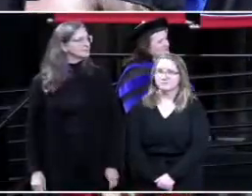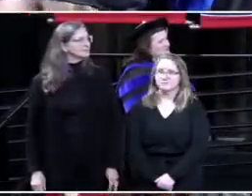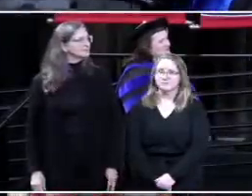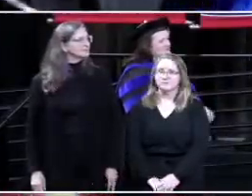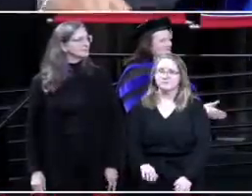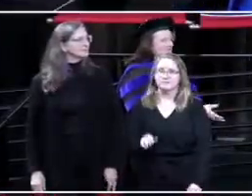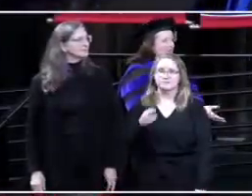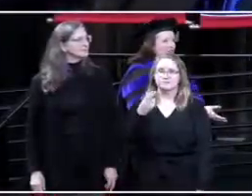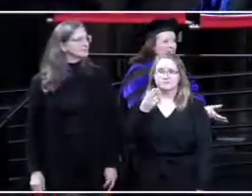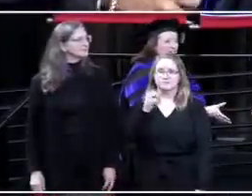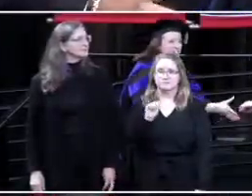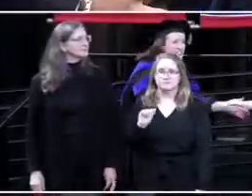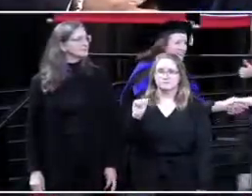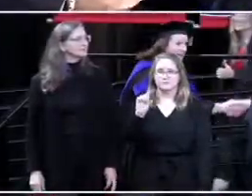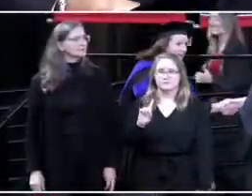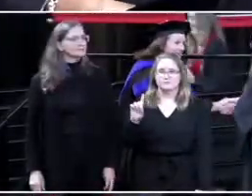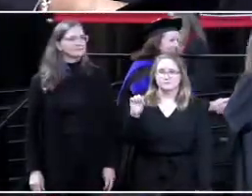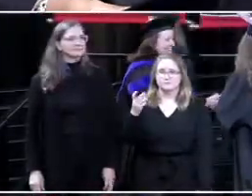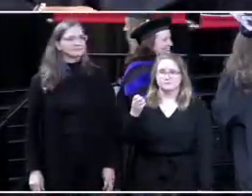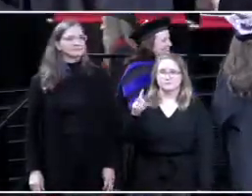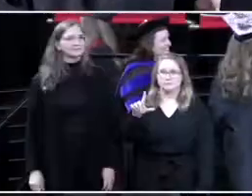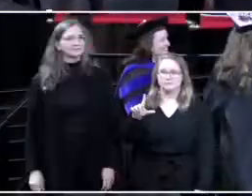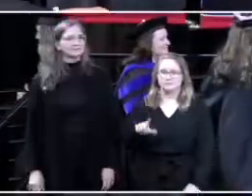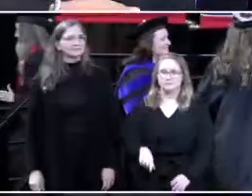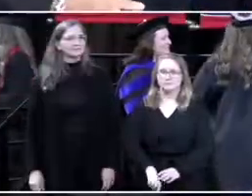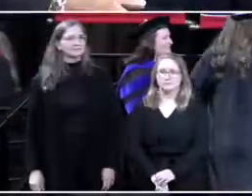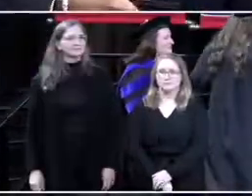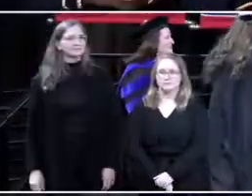Hallie Gandy Shaw.